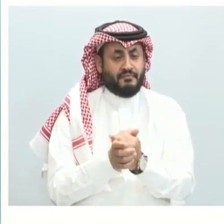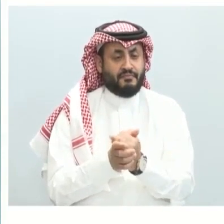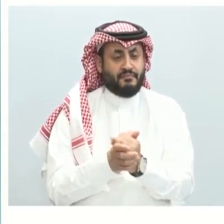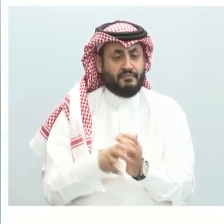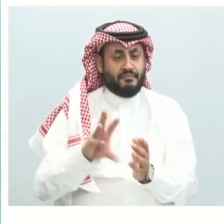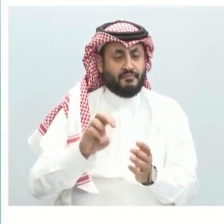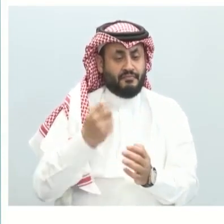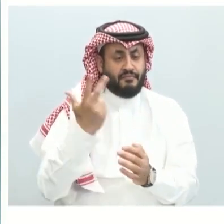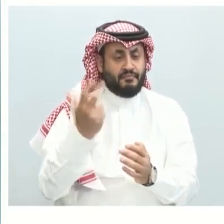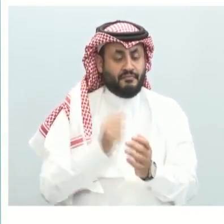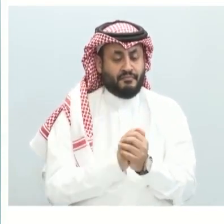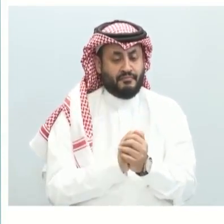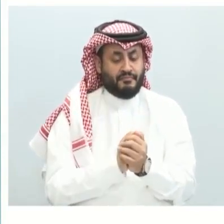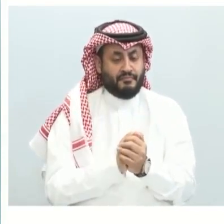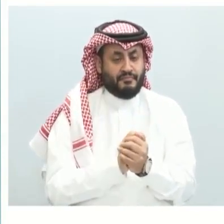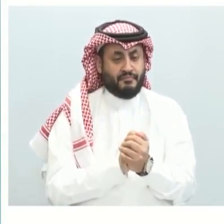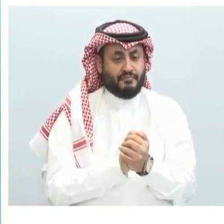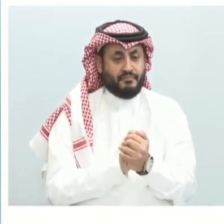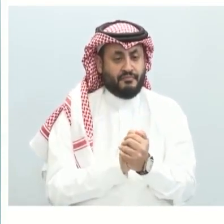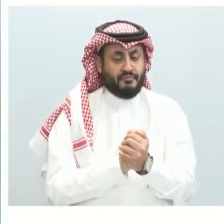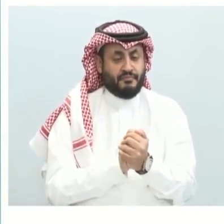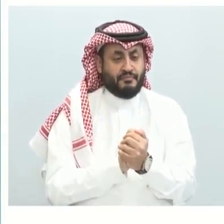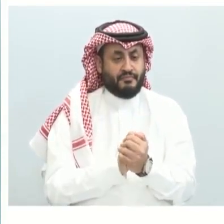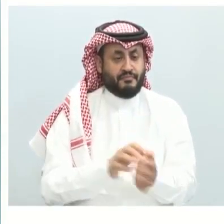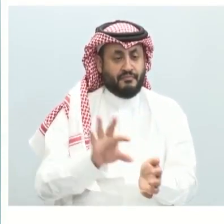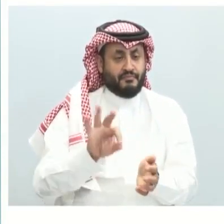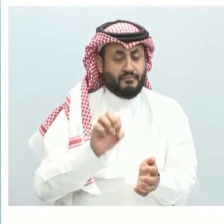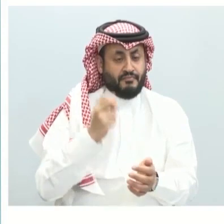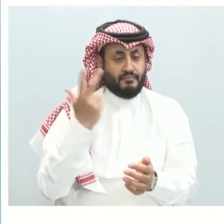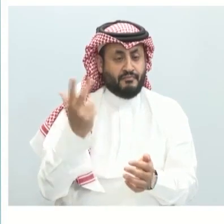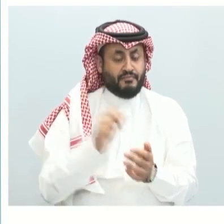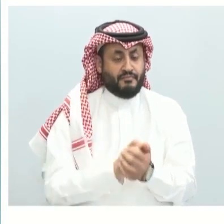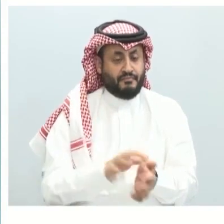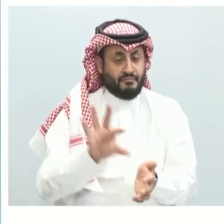page 93. I'd like you please to open your books on page